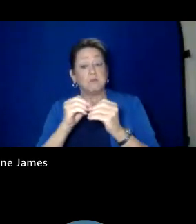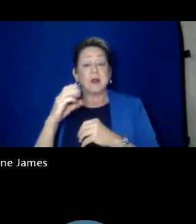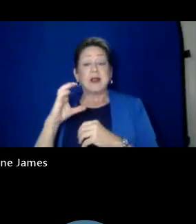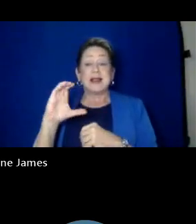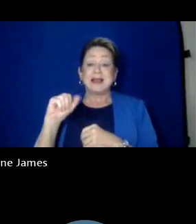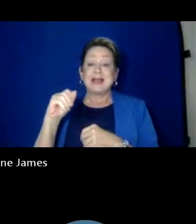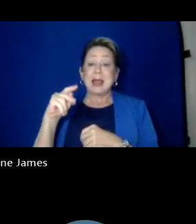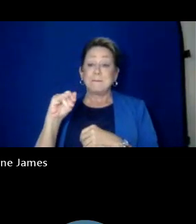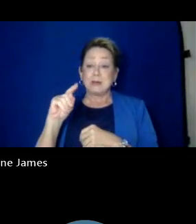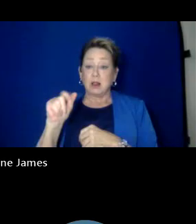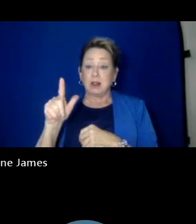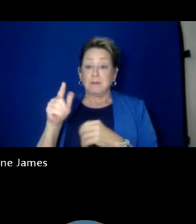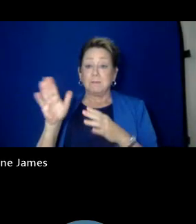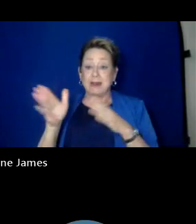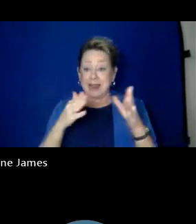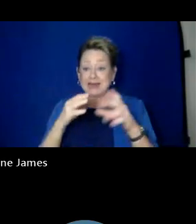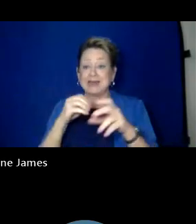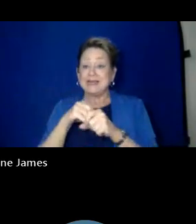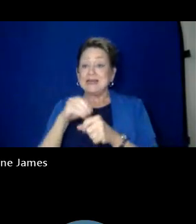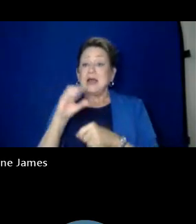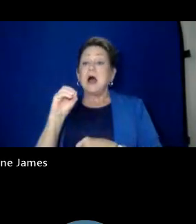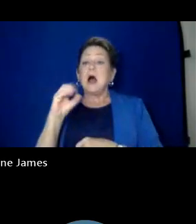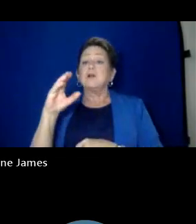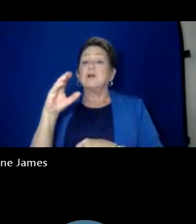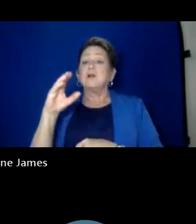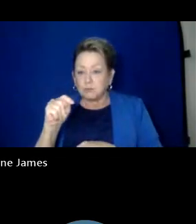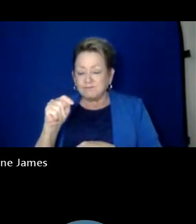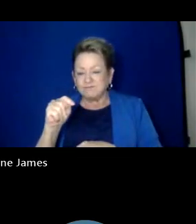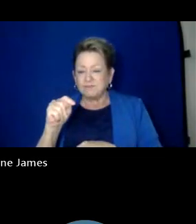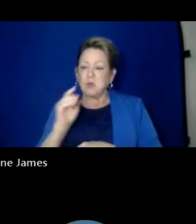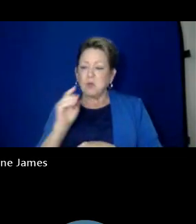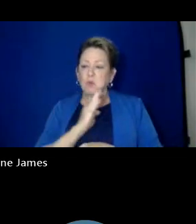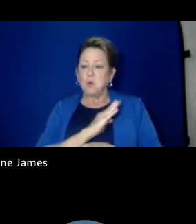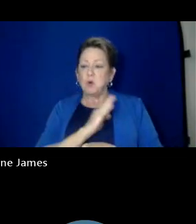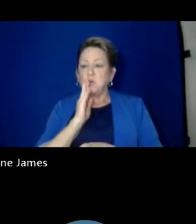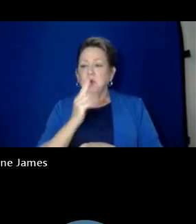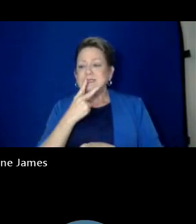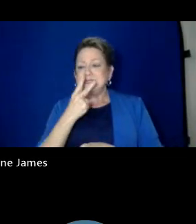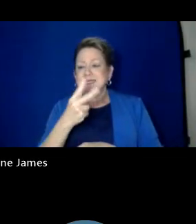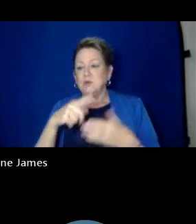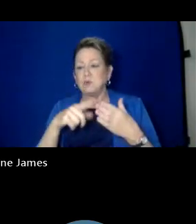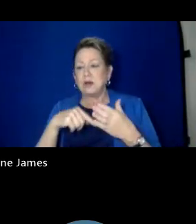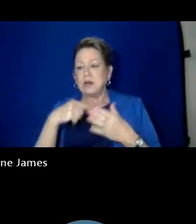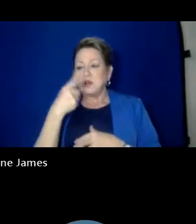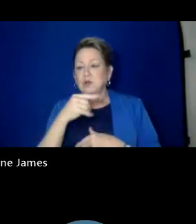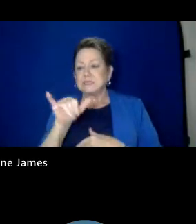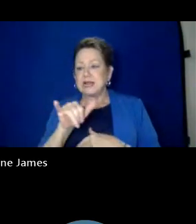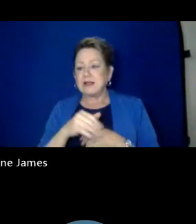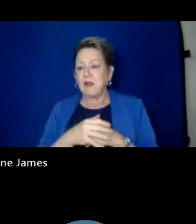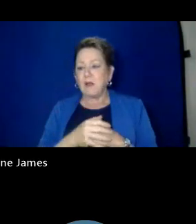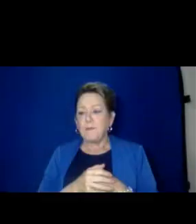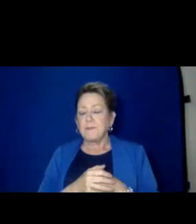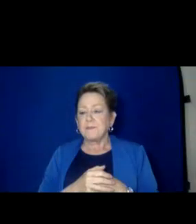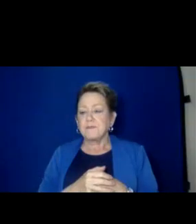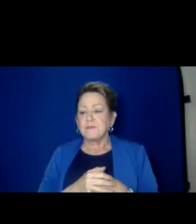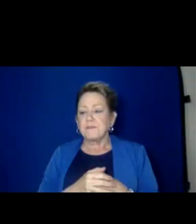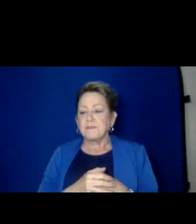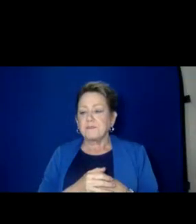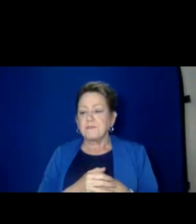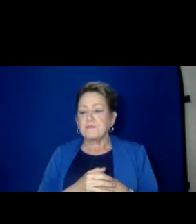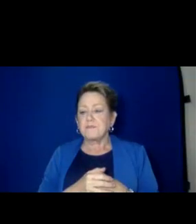plan, ideally in October. So the board can see what this reality looks like. Okay, great. And as a new board member,